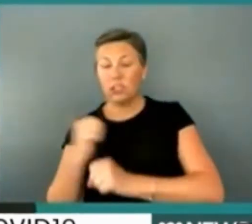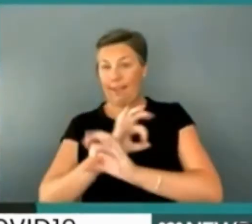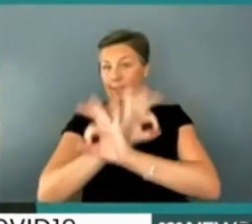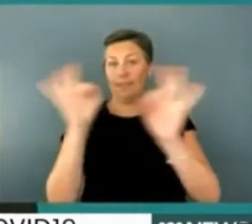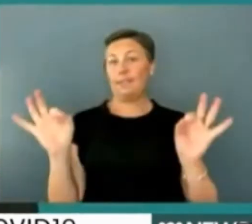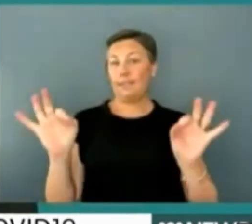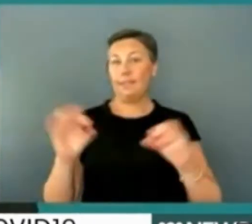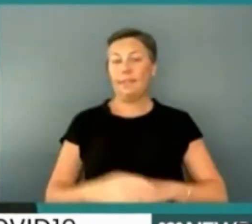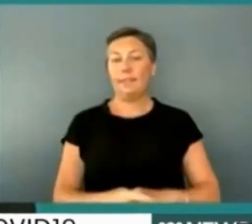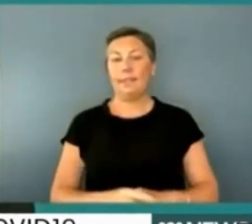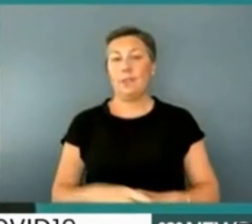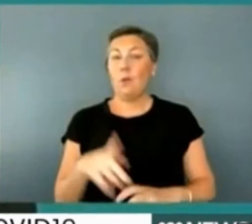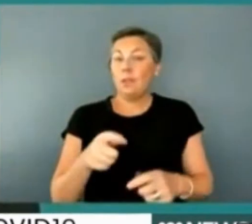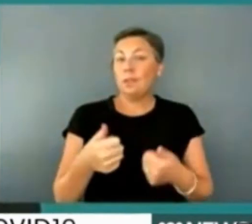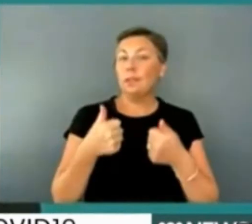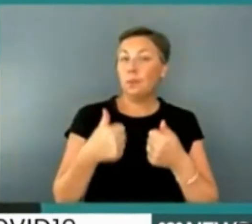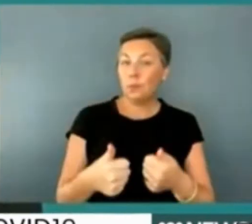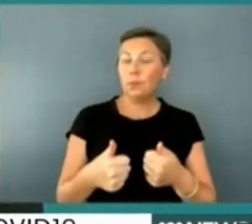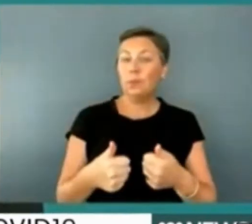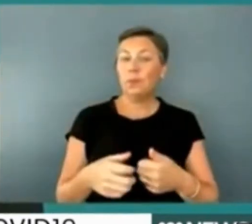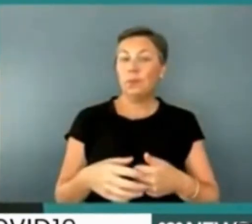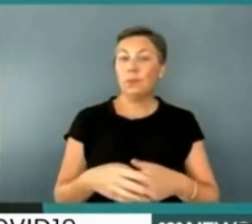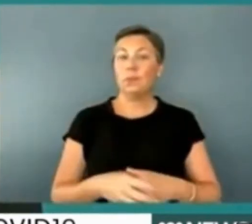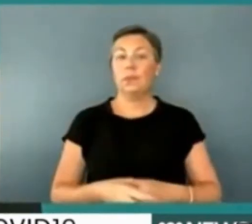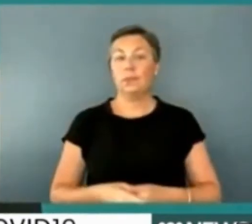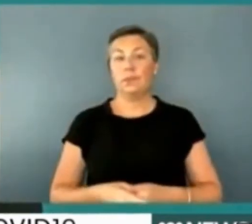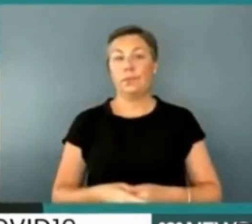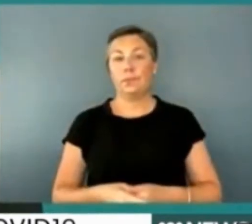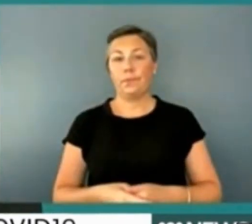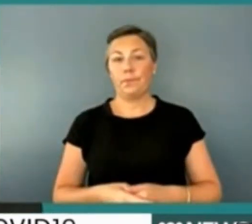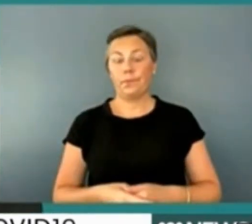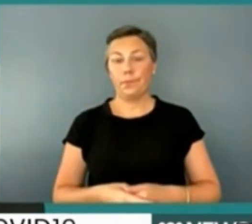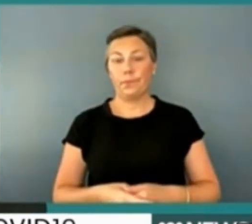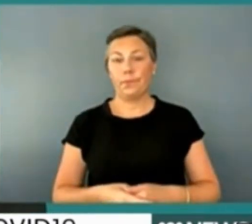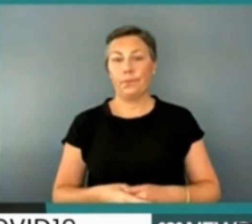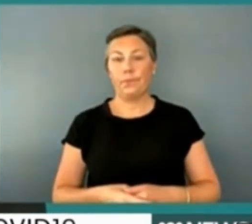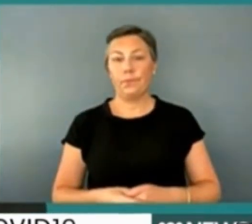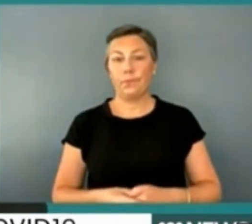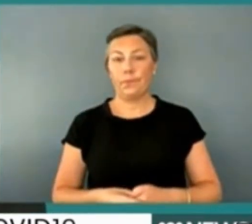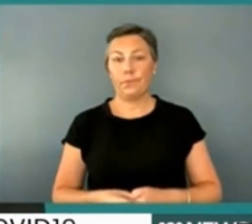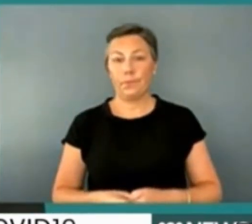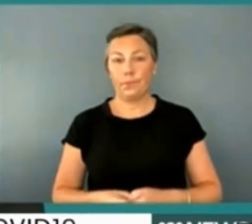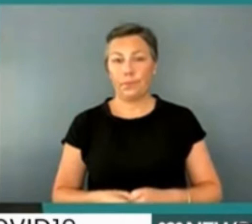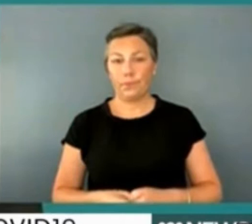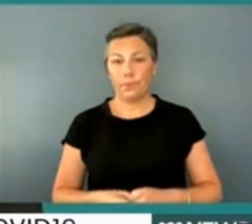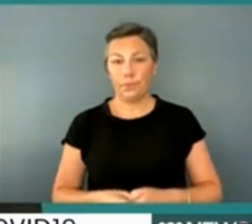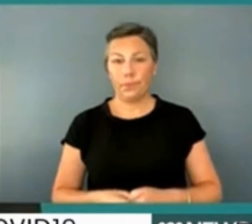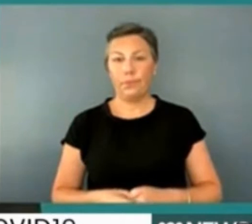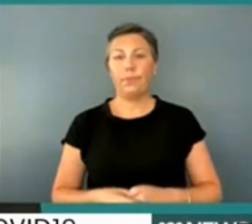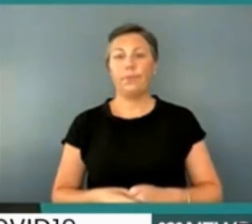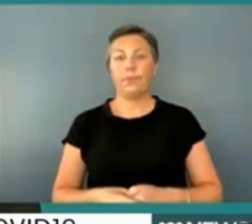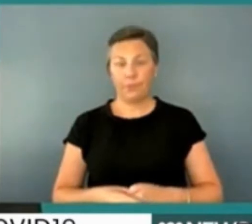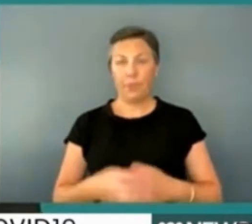despite the cases that have occurred in relation to the New South Wales event in